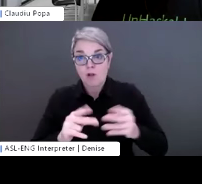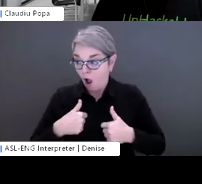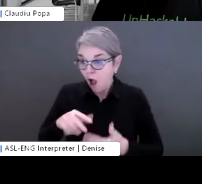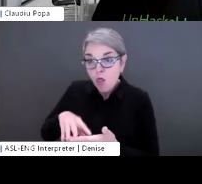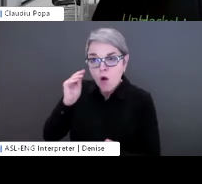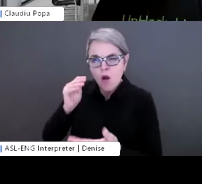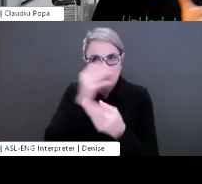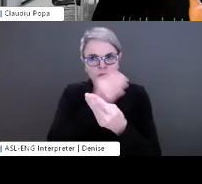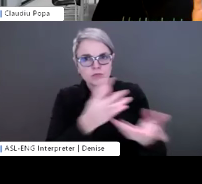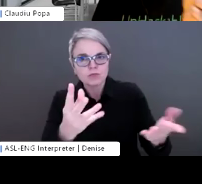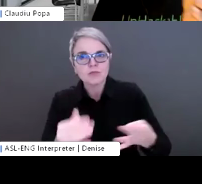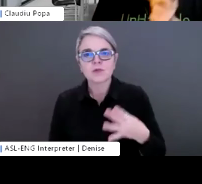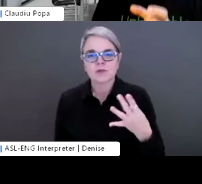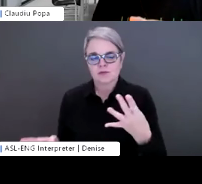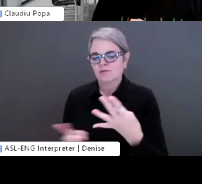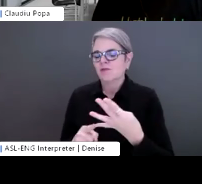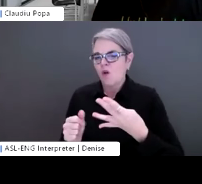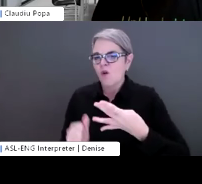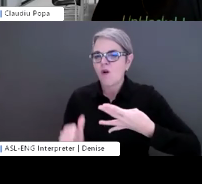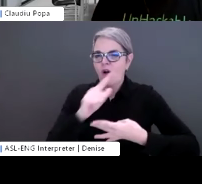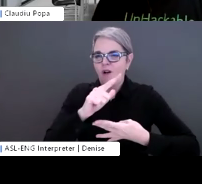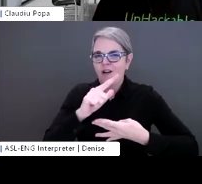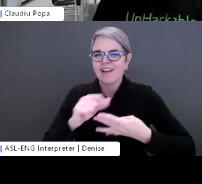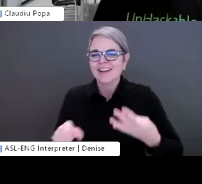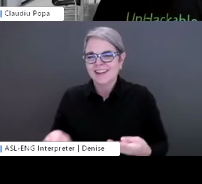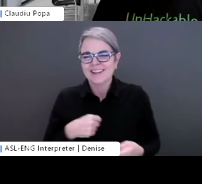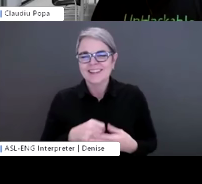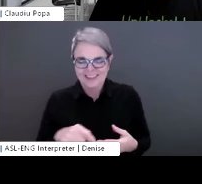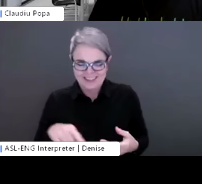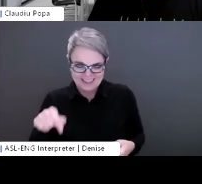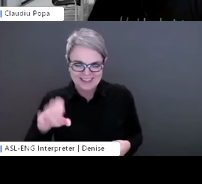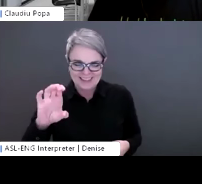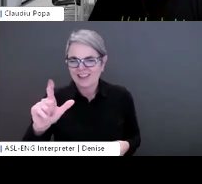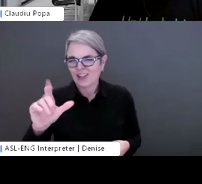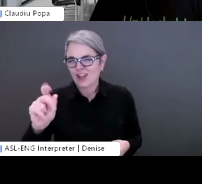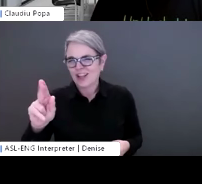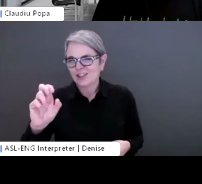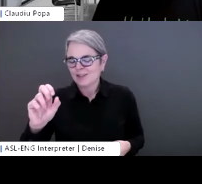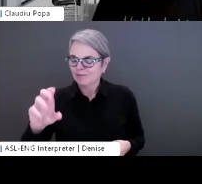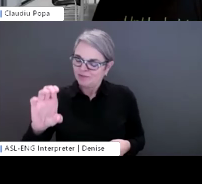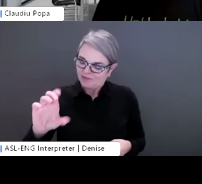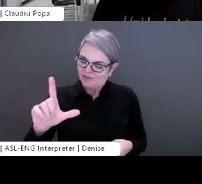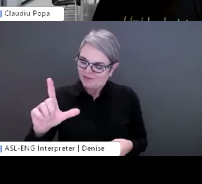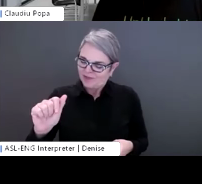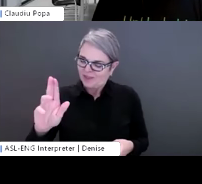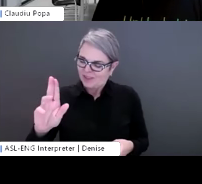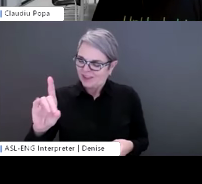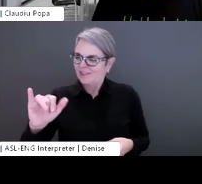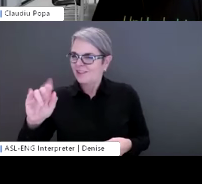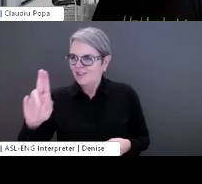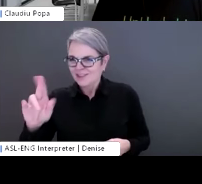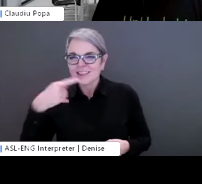The second one should say, be even more skeptical. Be even more. Be super, extra, super duper skeptical.